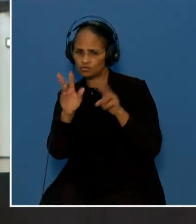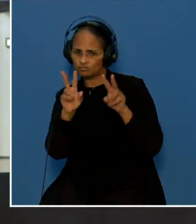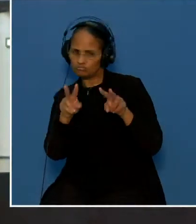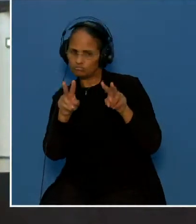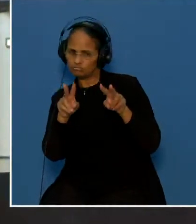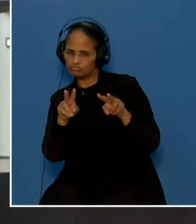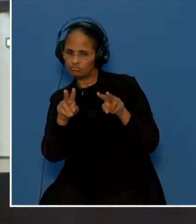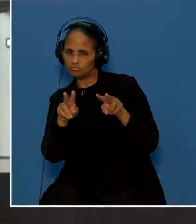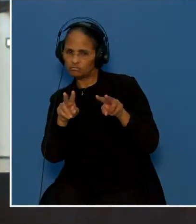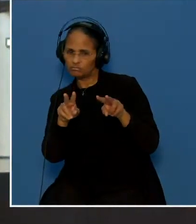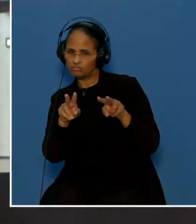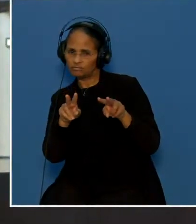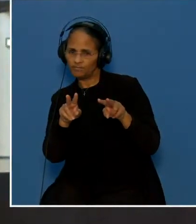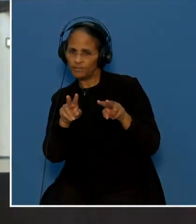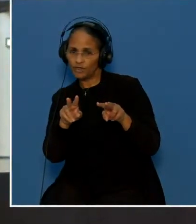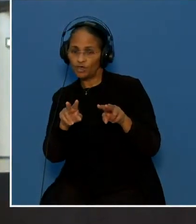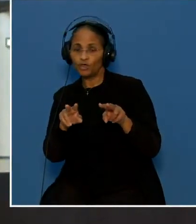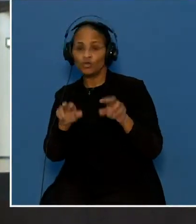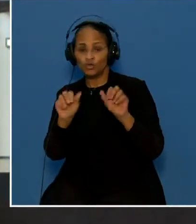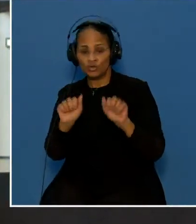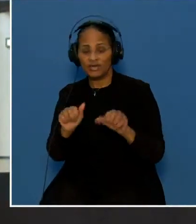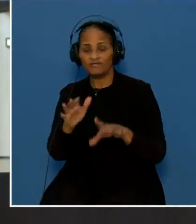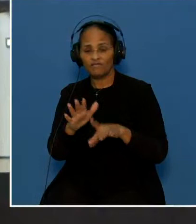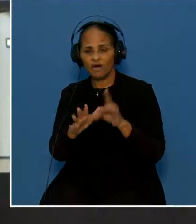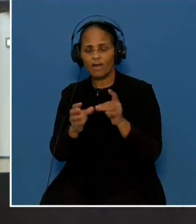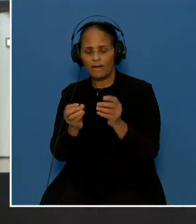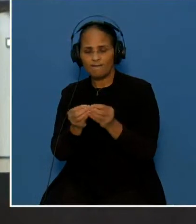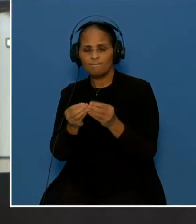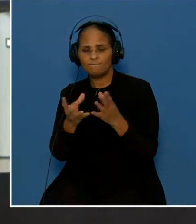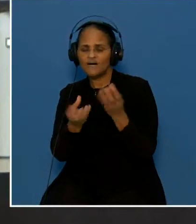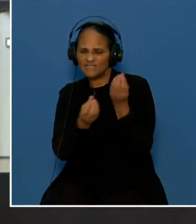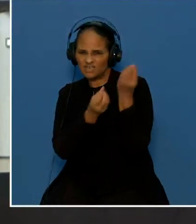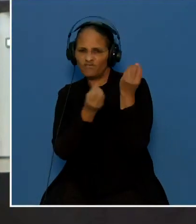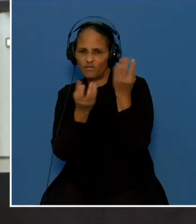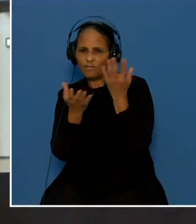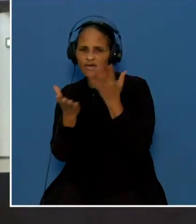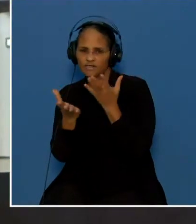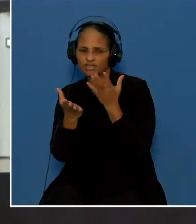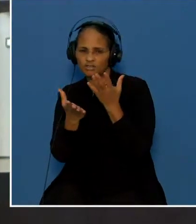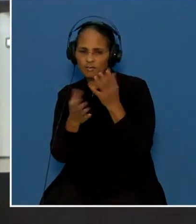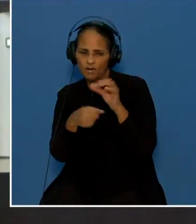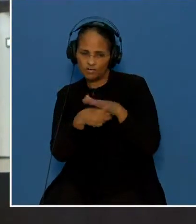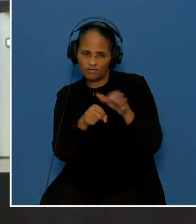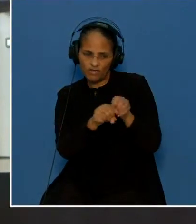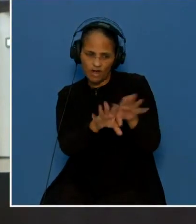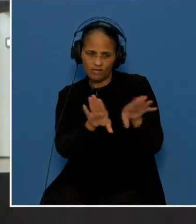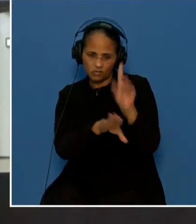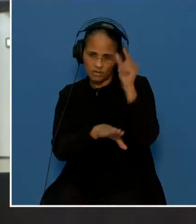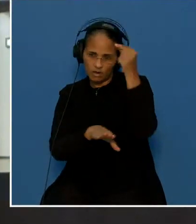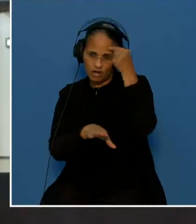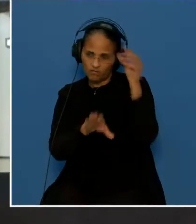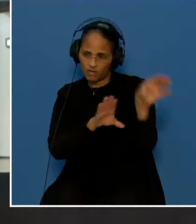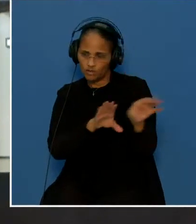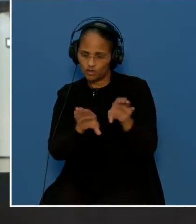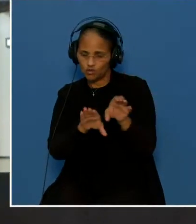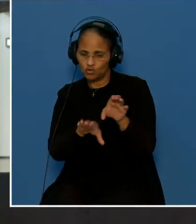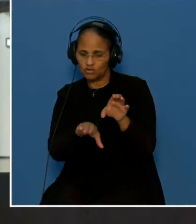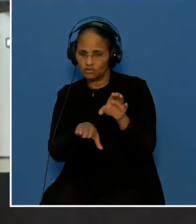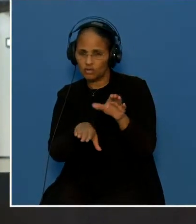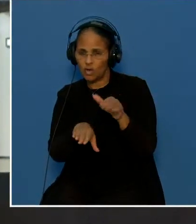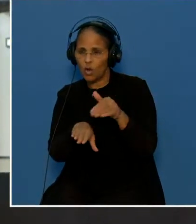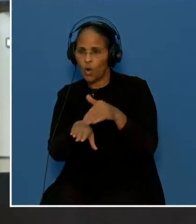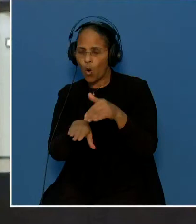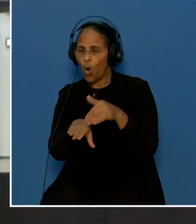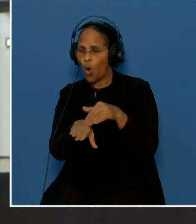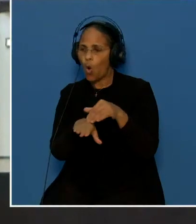can, of course, be found where you can find much information about the virus and what the government is doing on